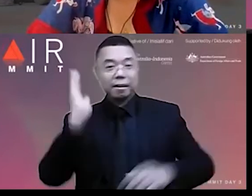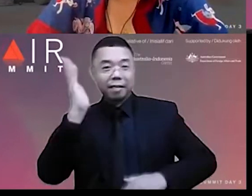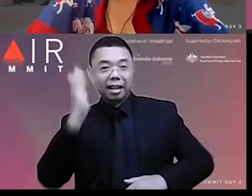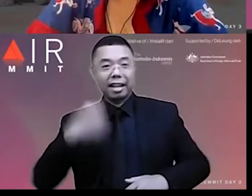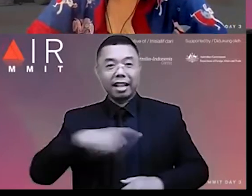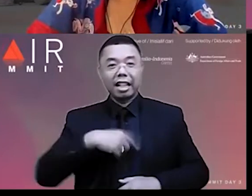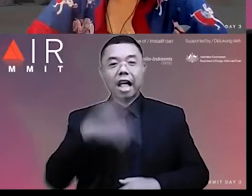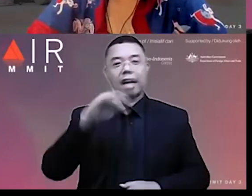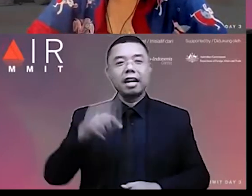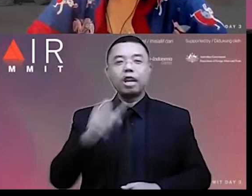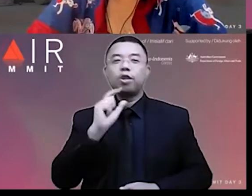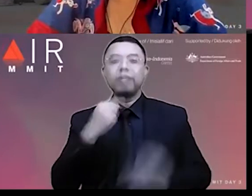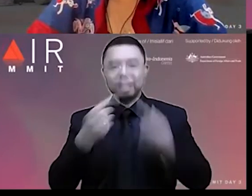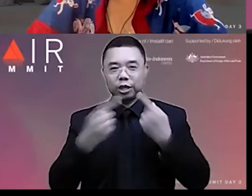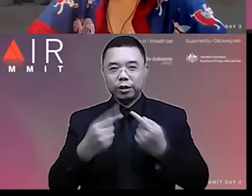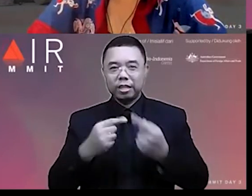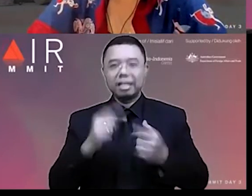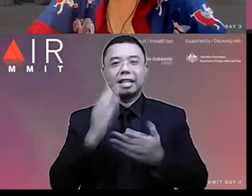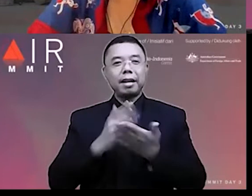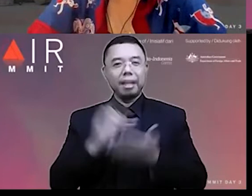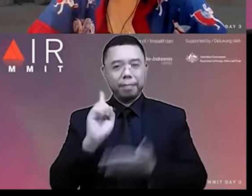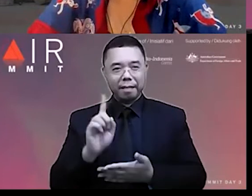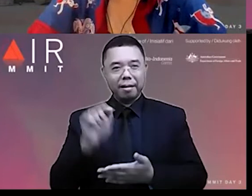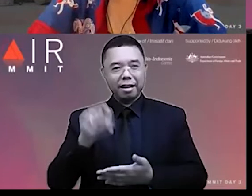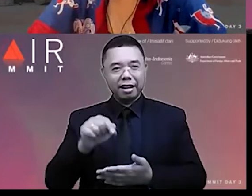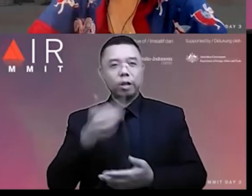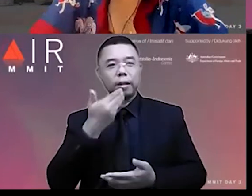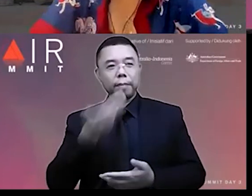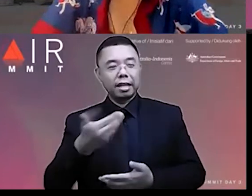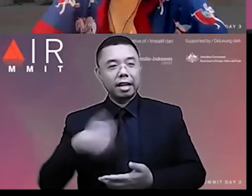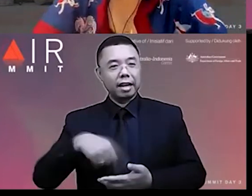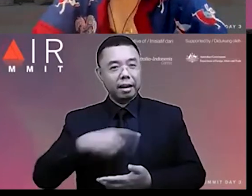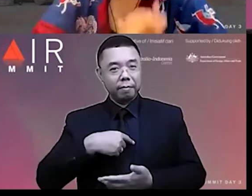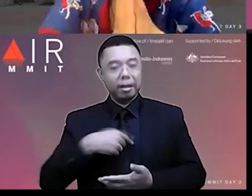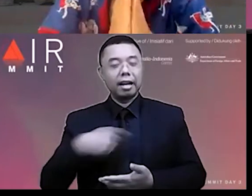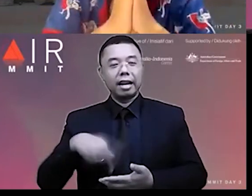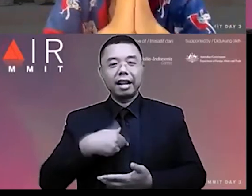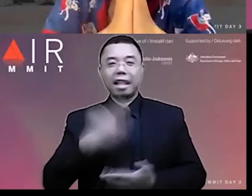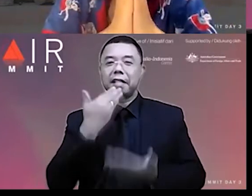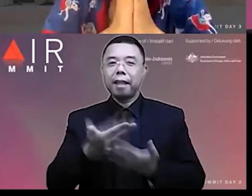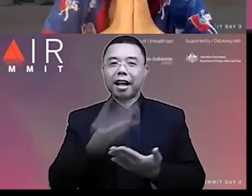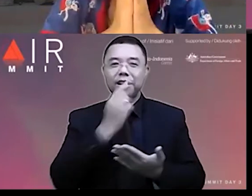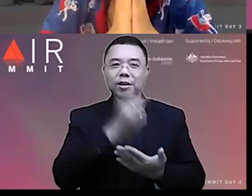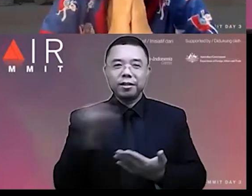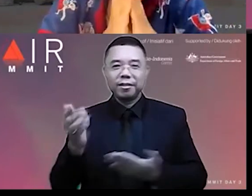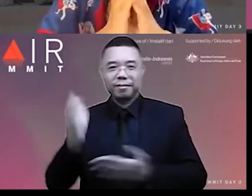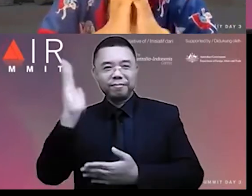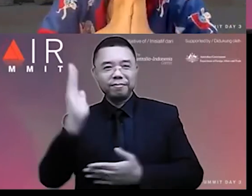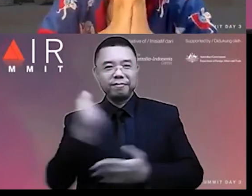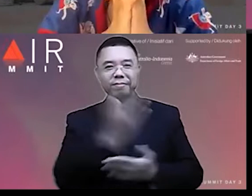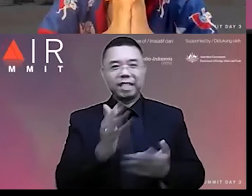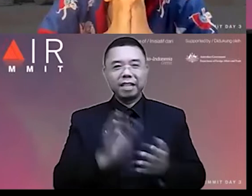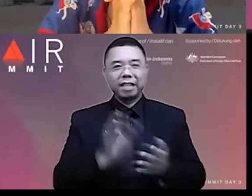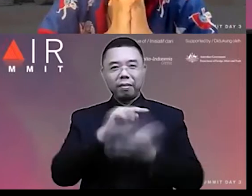our questions. Could you please join me in thanking Dr. Yayan Sun, Senior Lecturer at the University of Queensland,